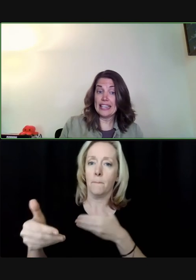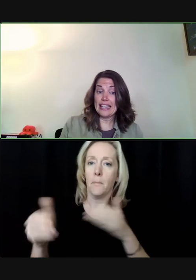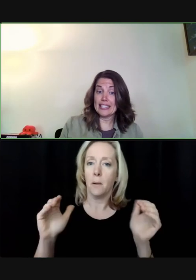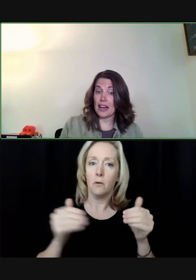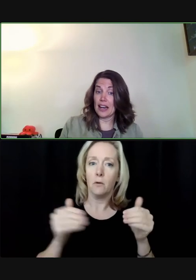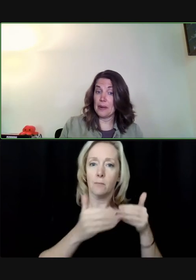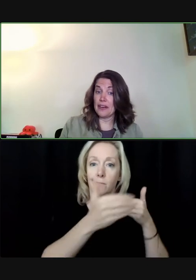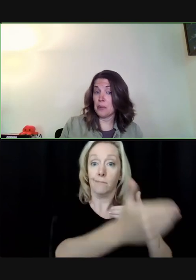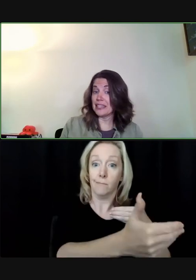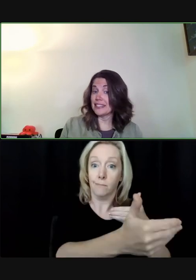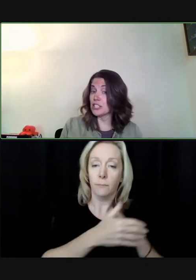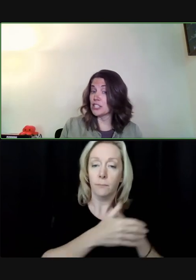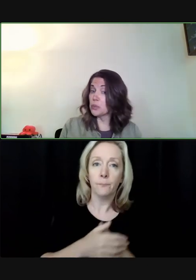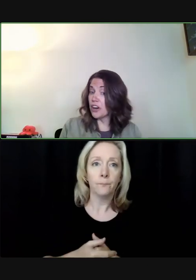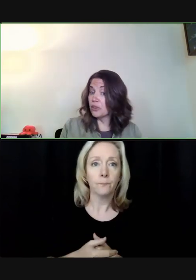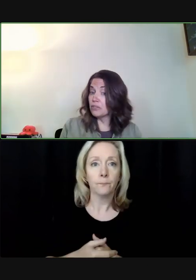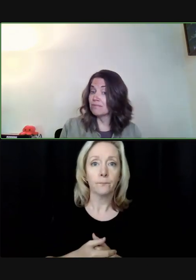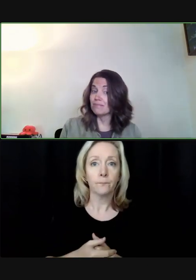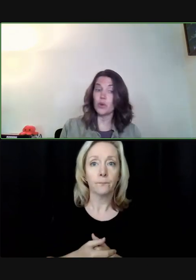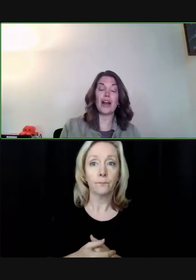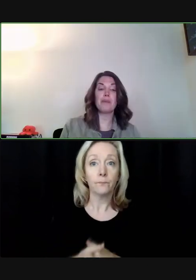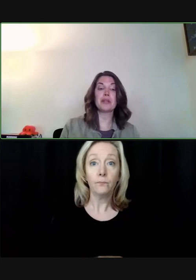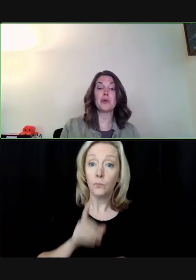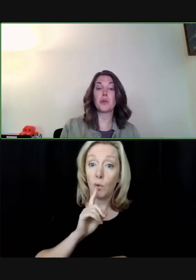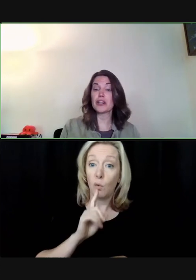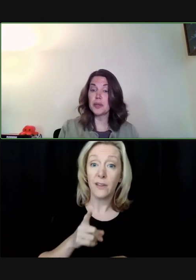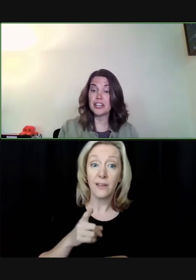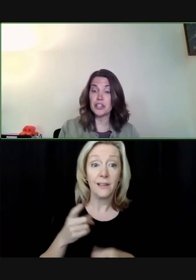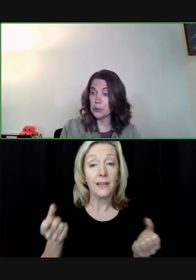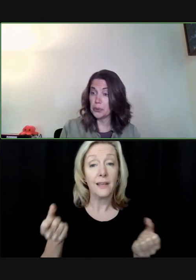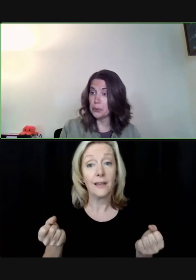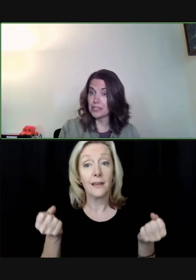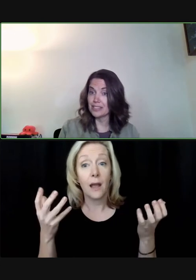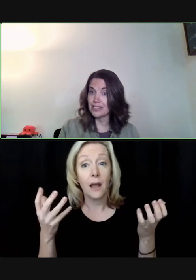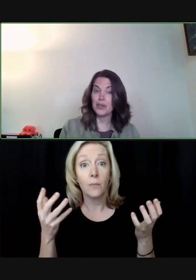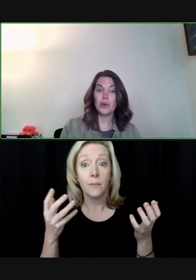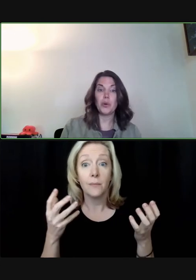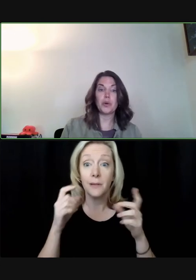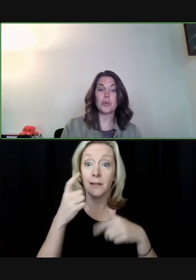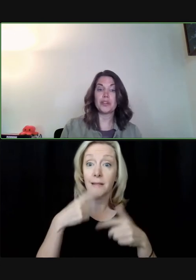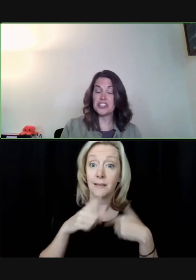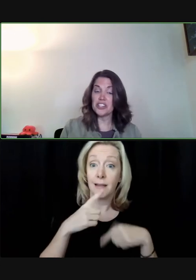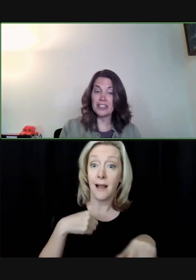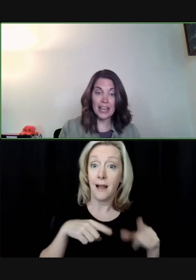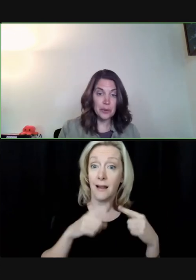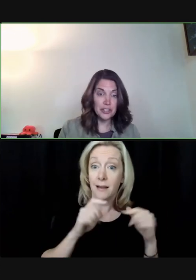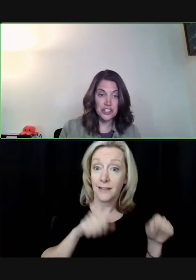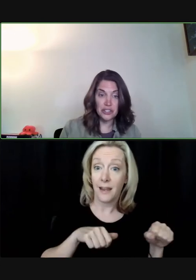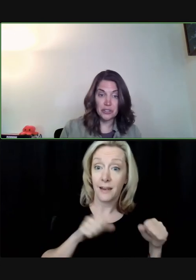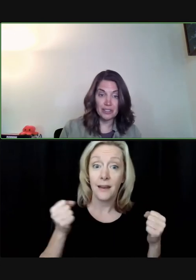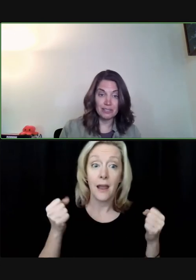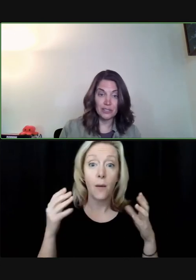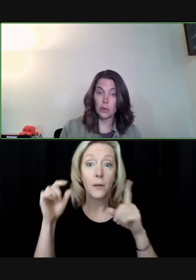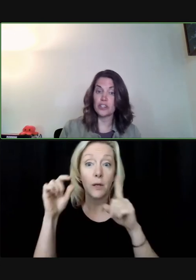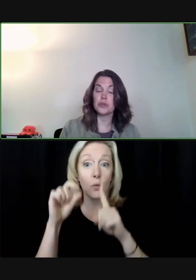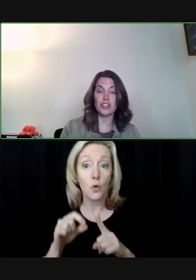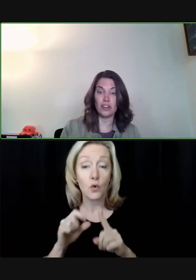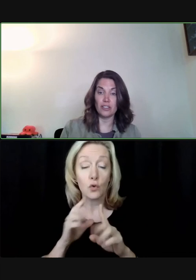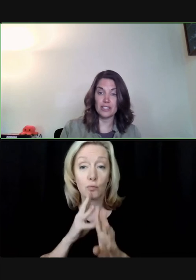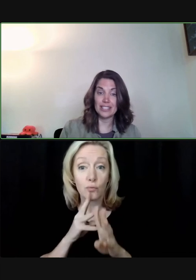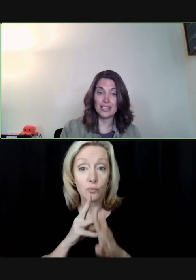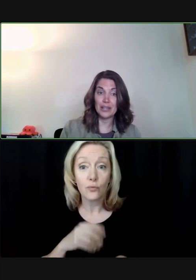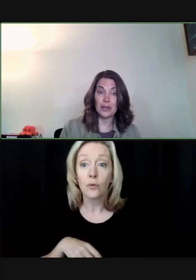And so really, it's not about how many signs we know or how many big words we can use when we're teaching language to children